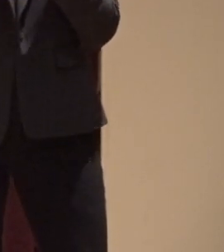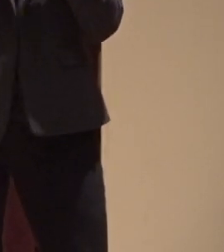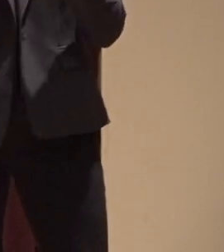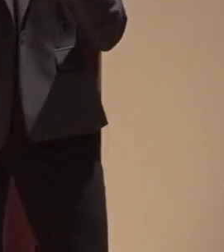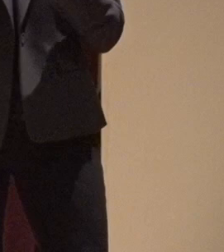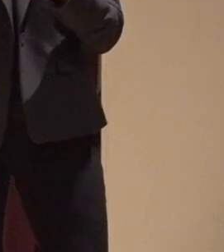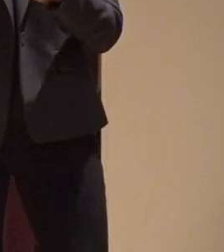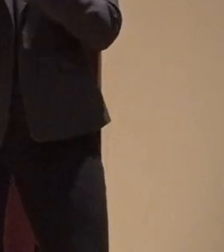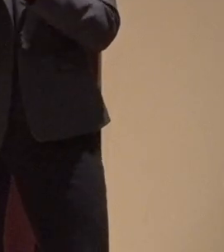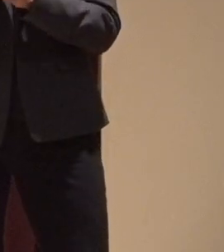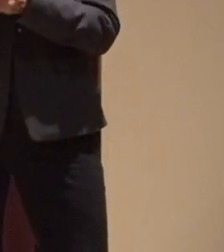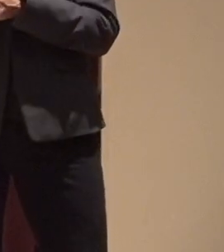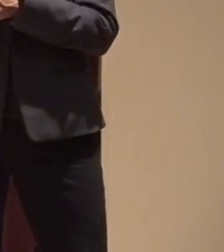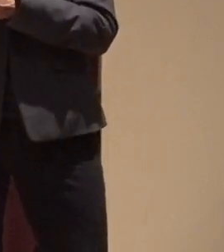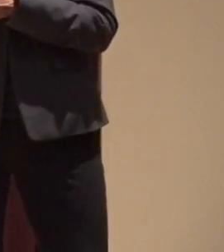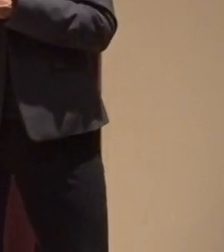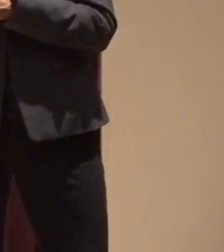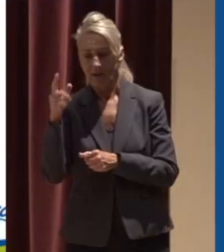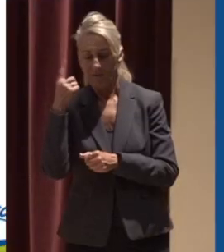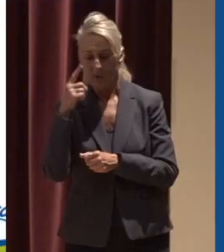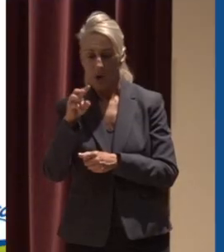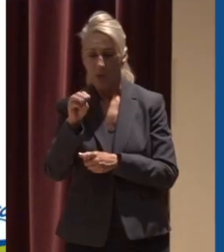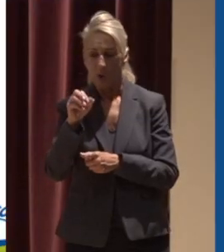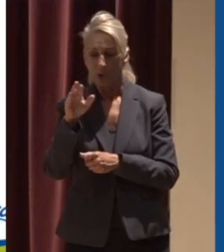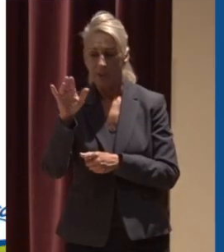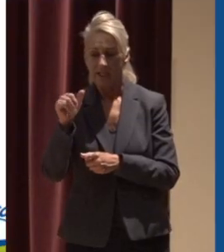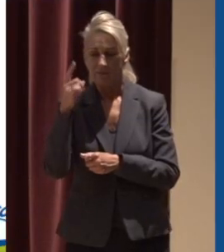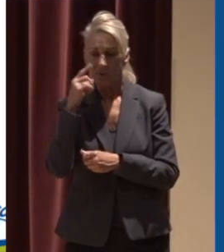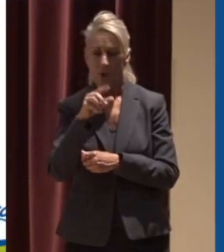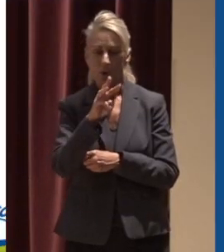TMDL for mercury for the Willamette River